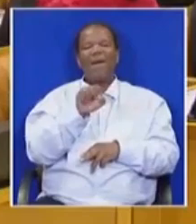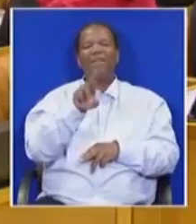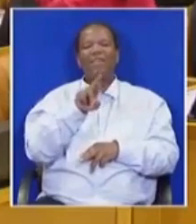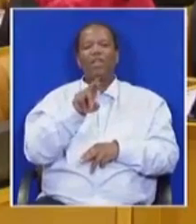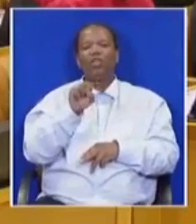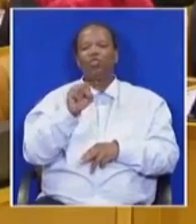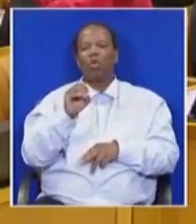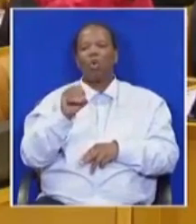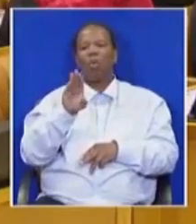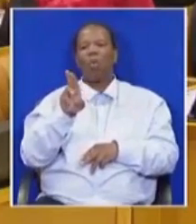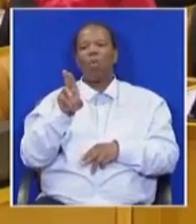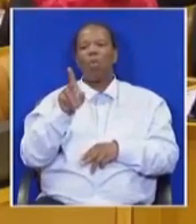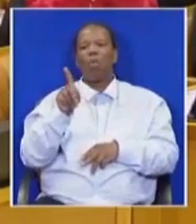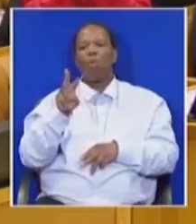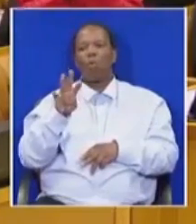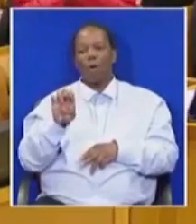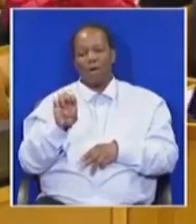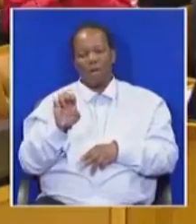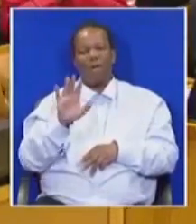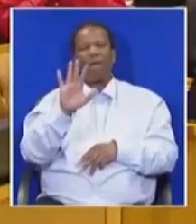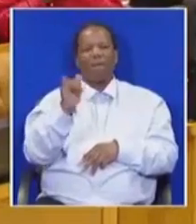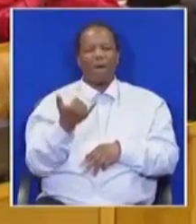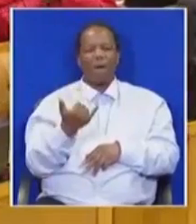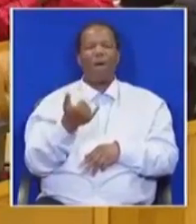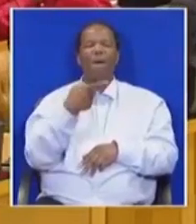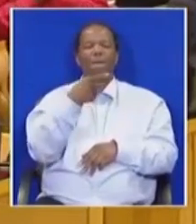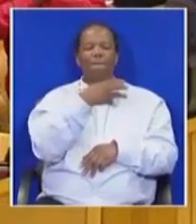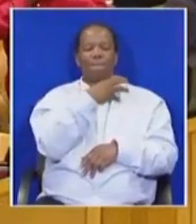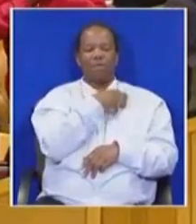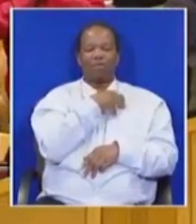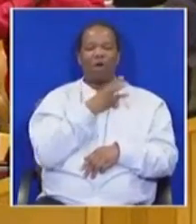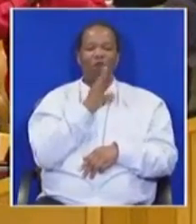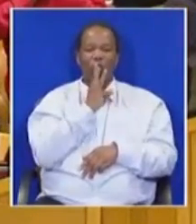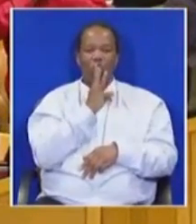The Honorable, the Minister of Water and Sanitation.